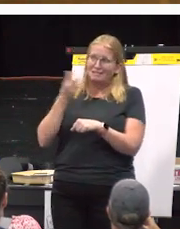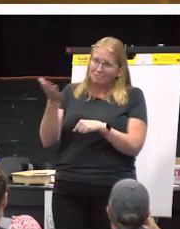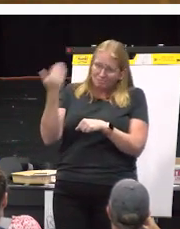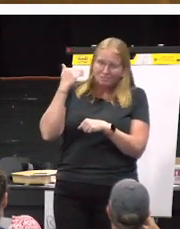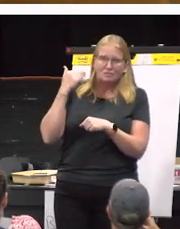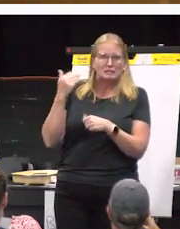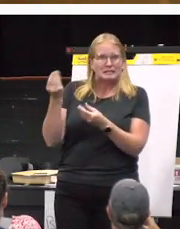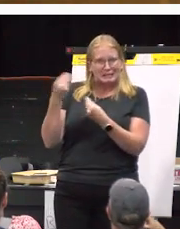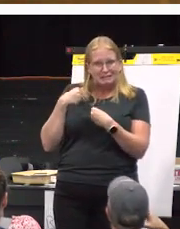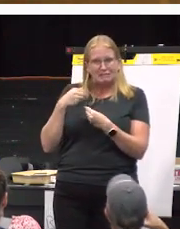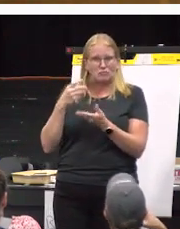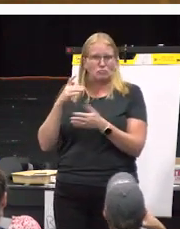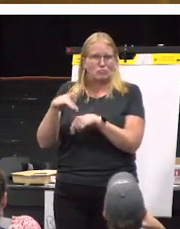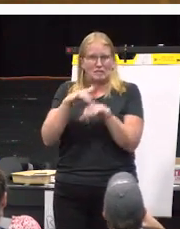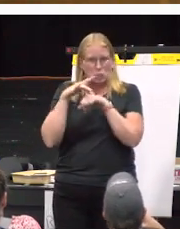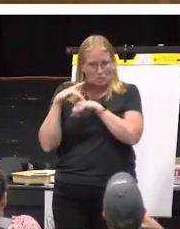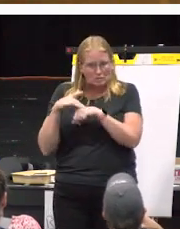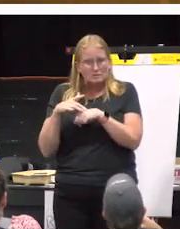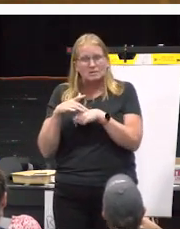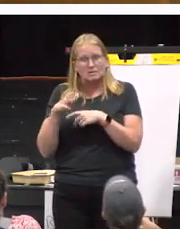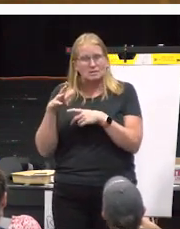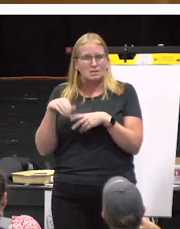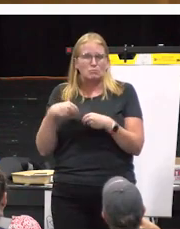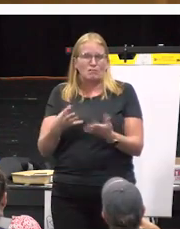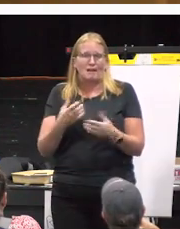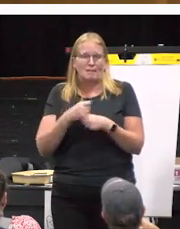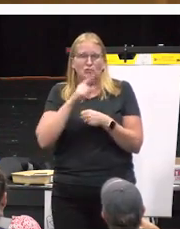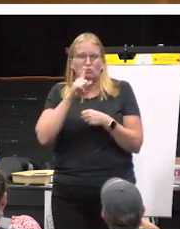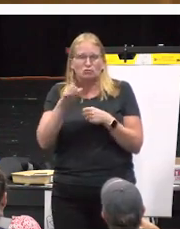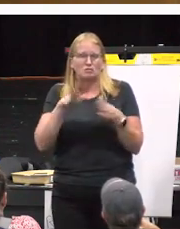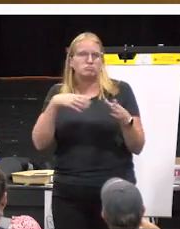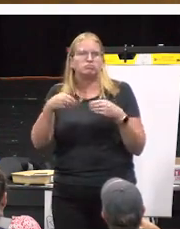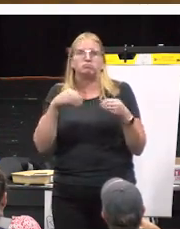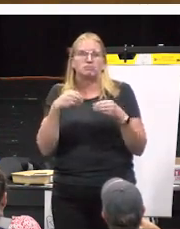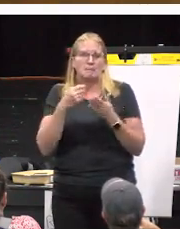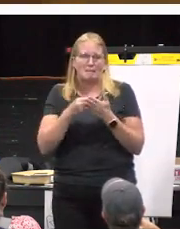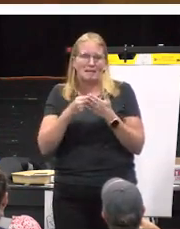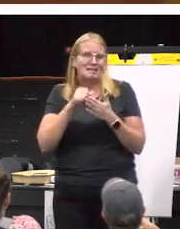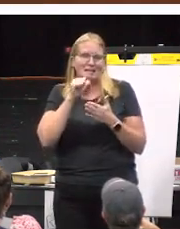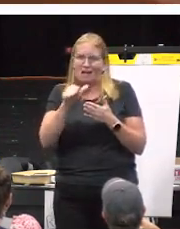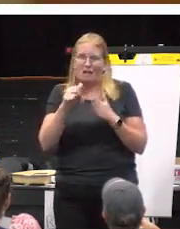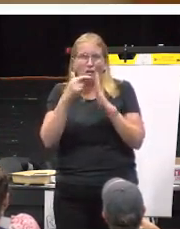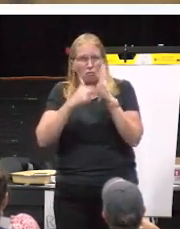activate resources and provide maximum flexibility for their rapid deployment.